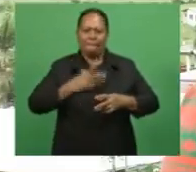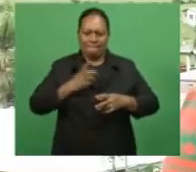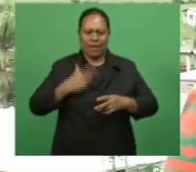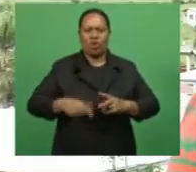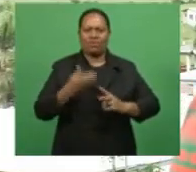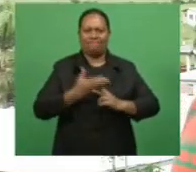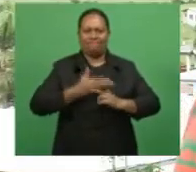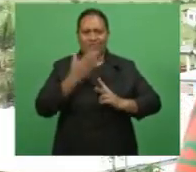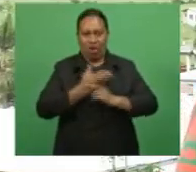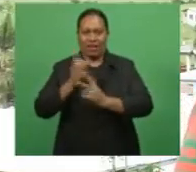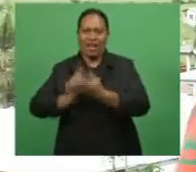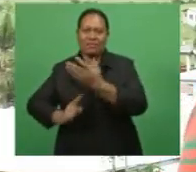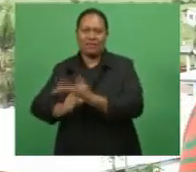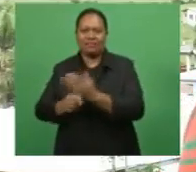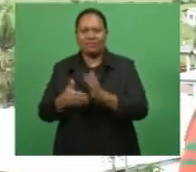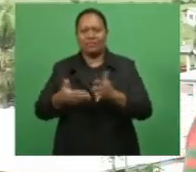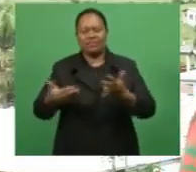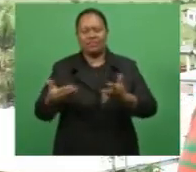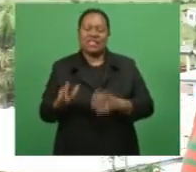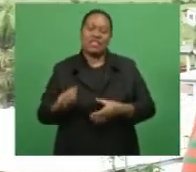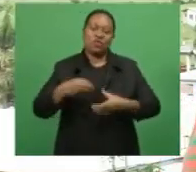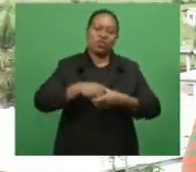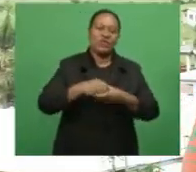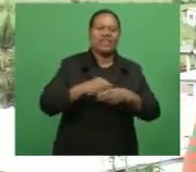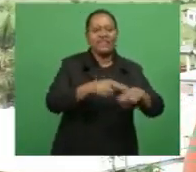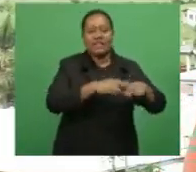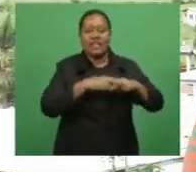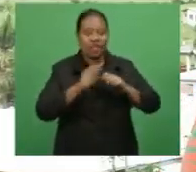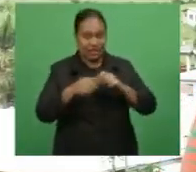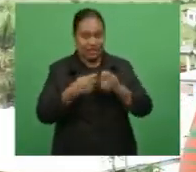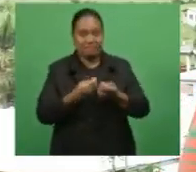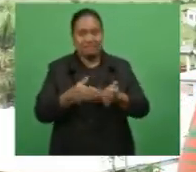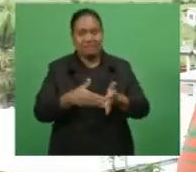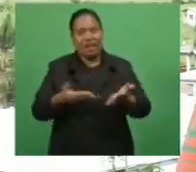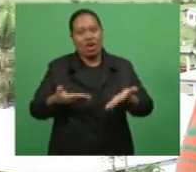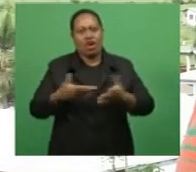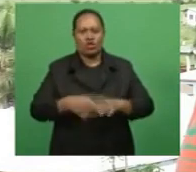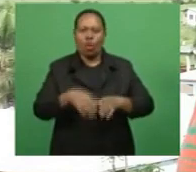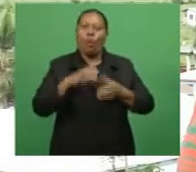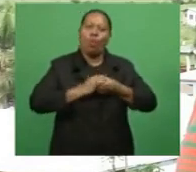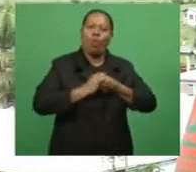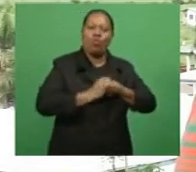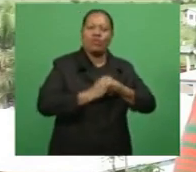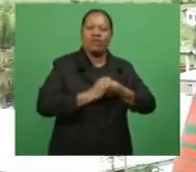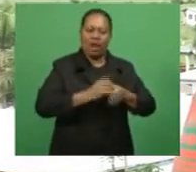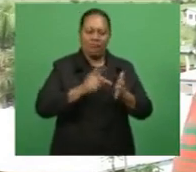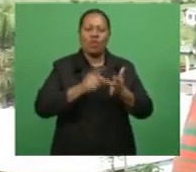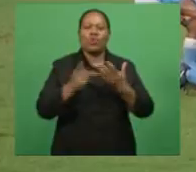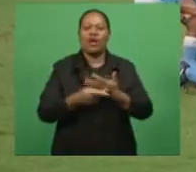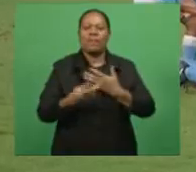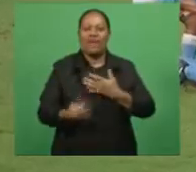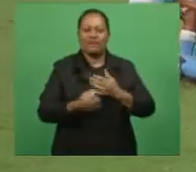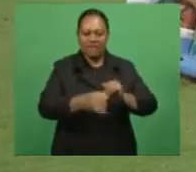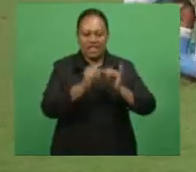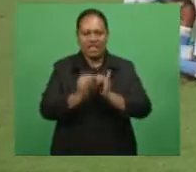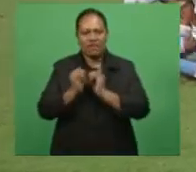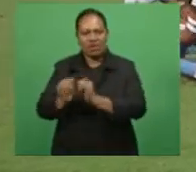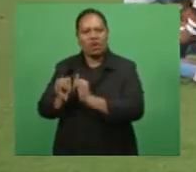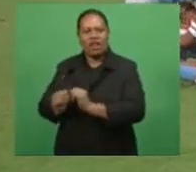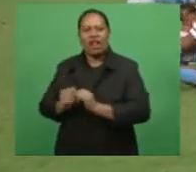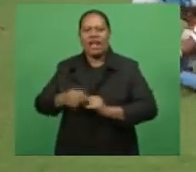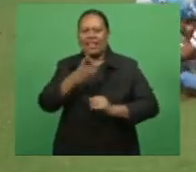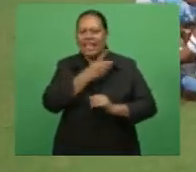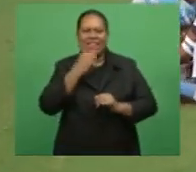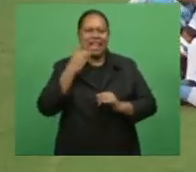Like every other union in Fiji, including the Fiji team, the individual programs, individual diet